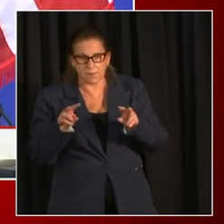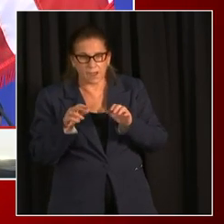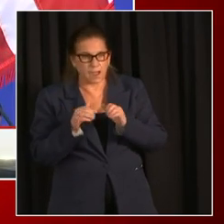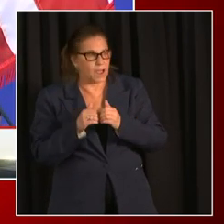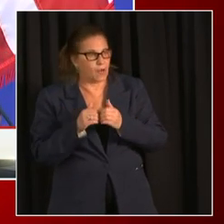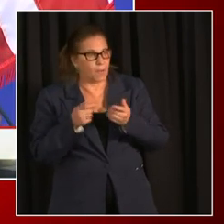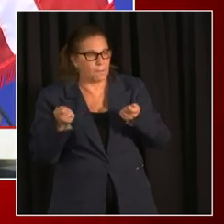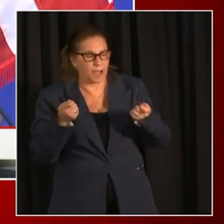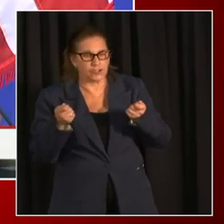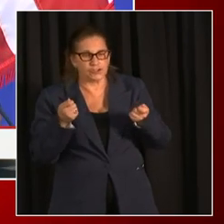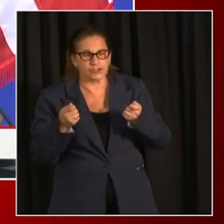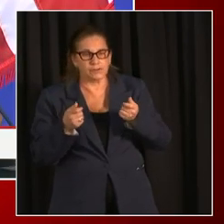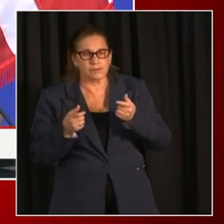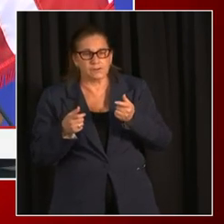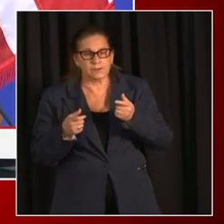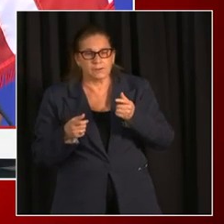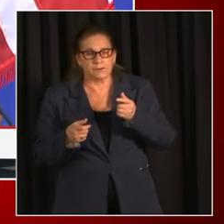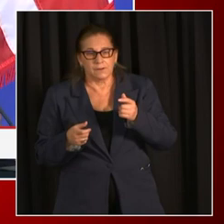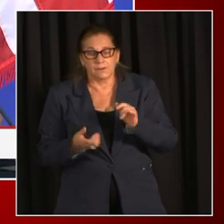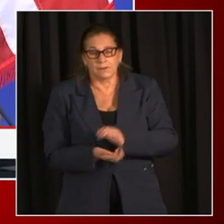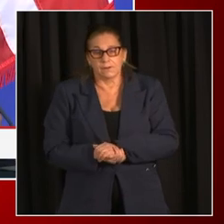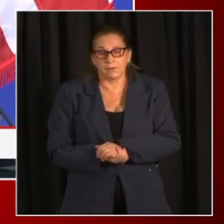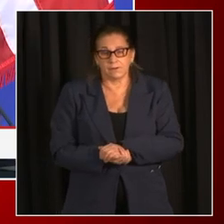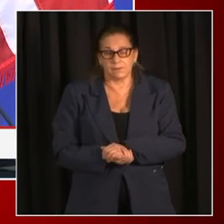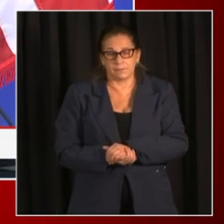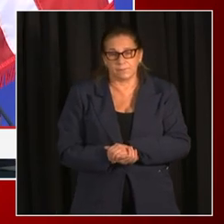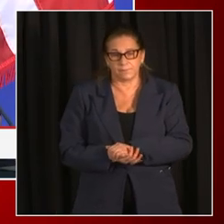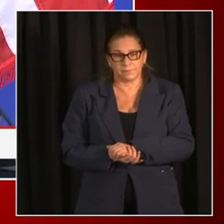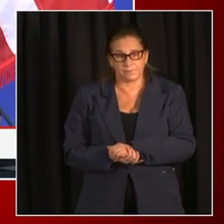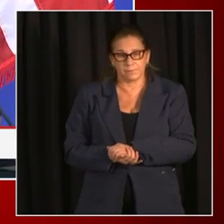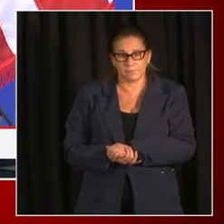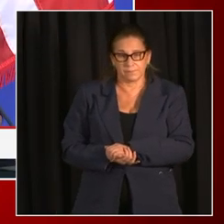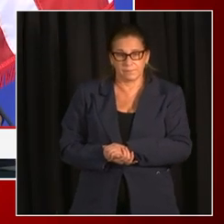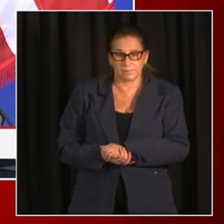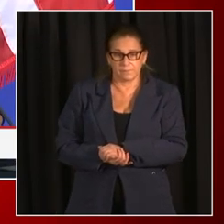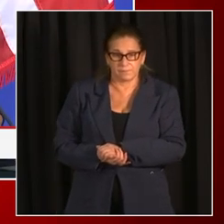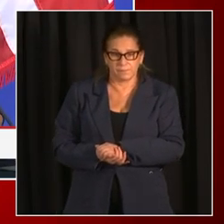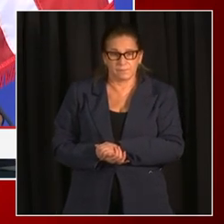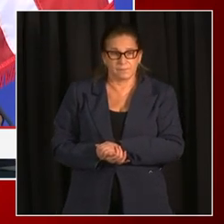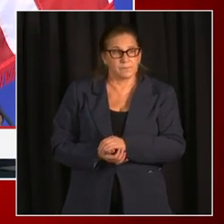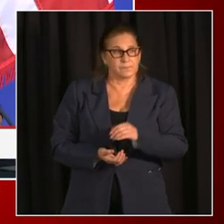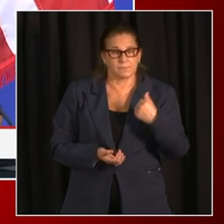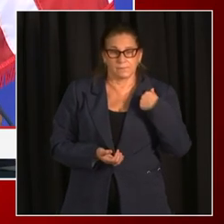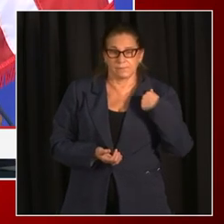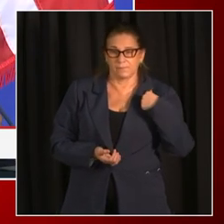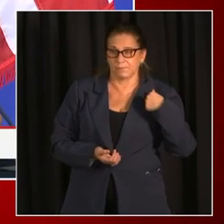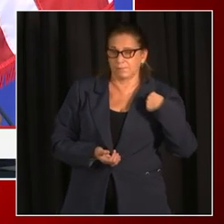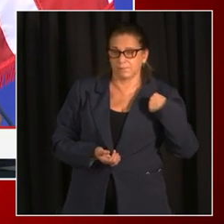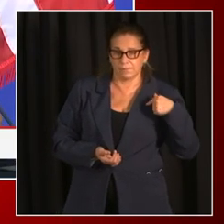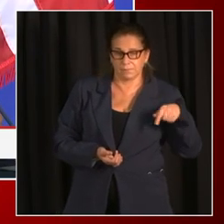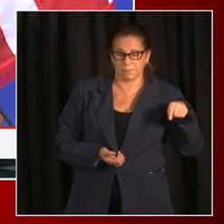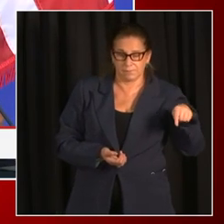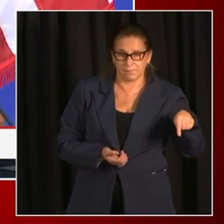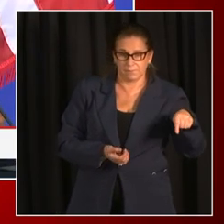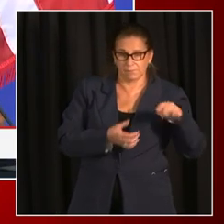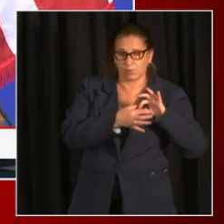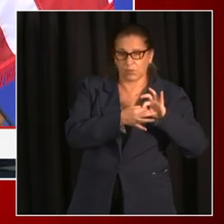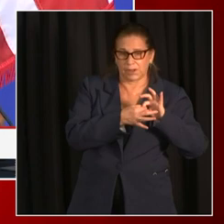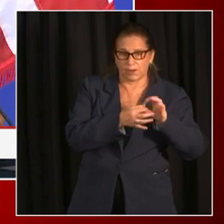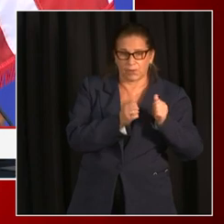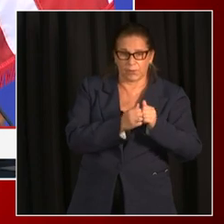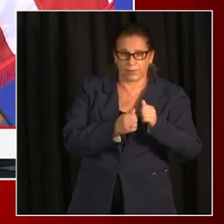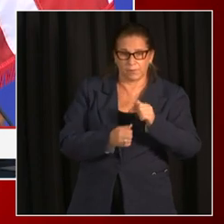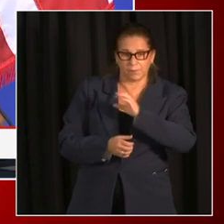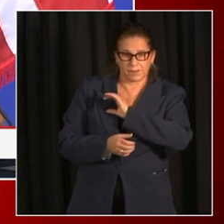force. And that's not how that work was conceived. But I do think, given the amount